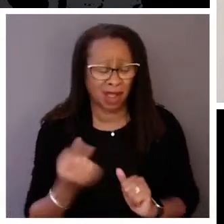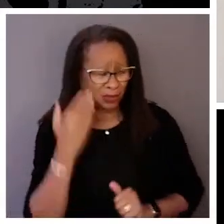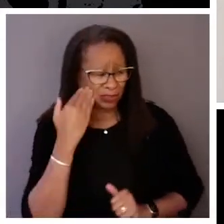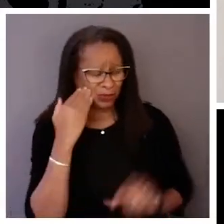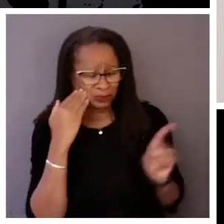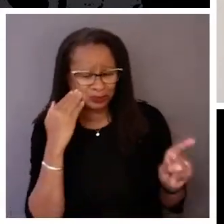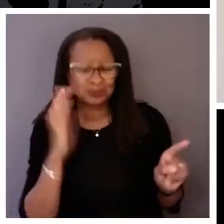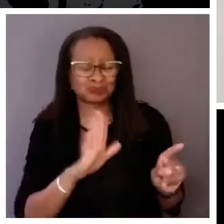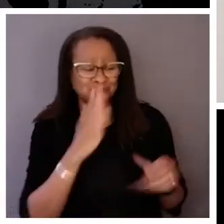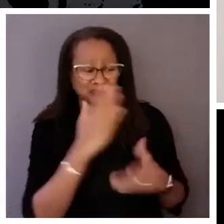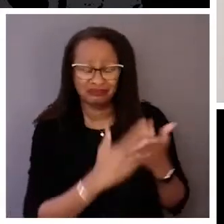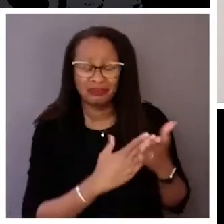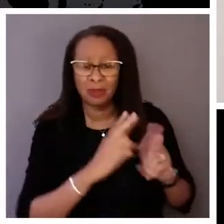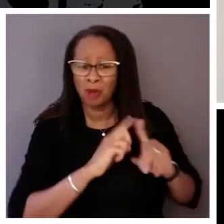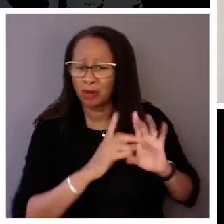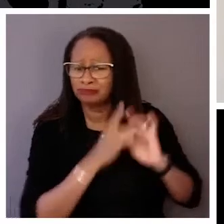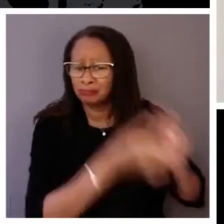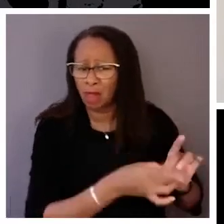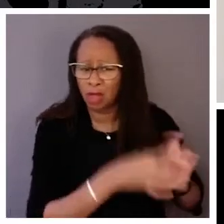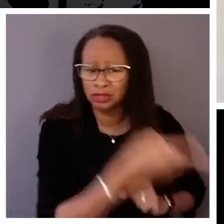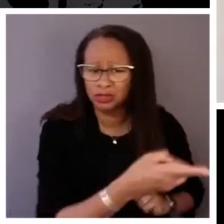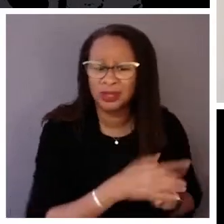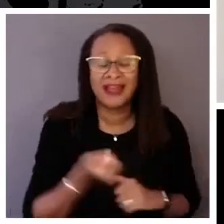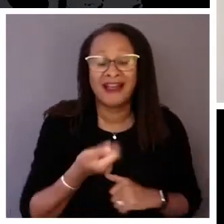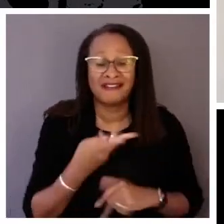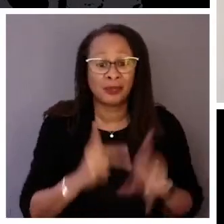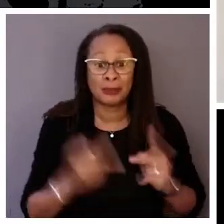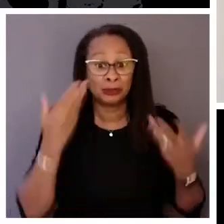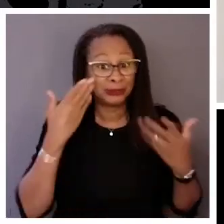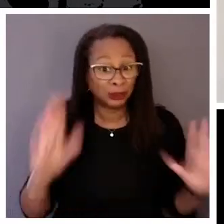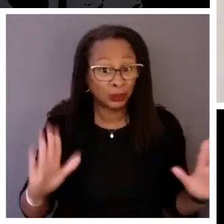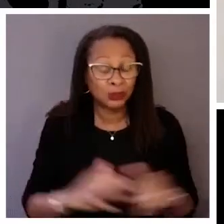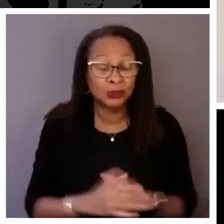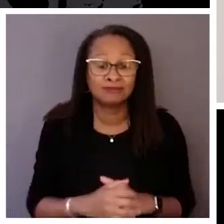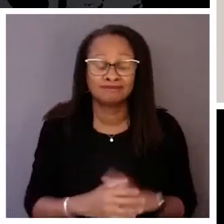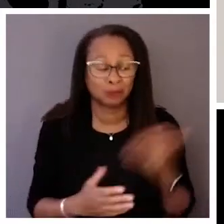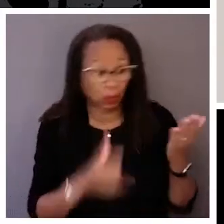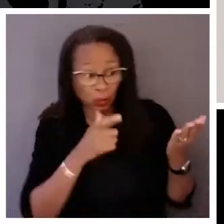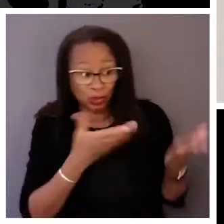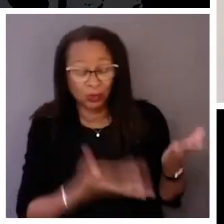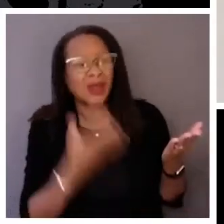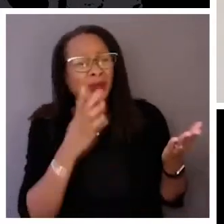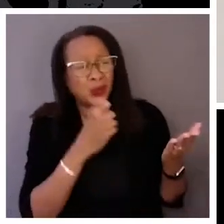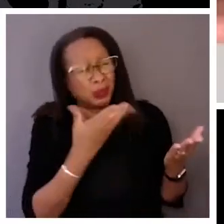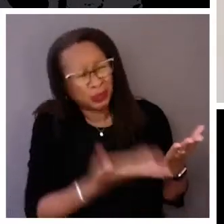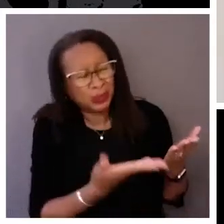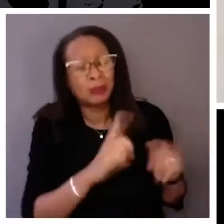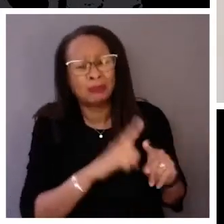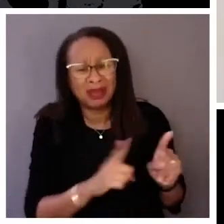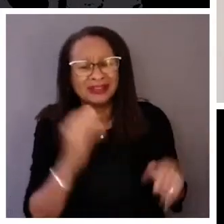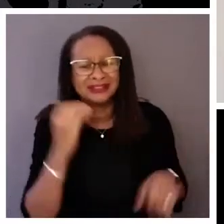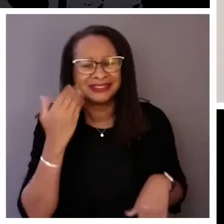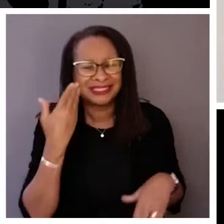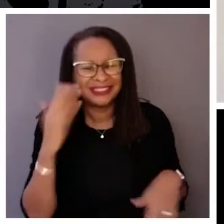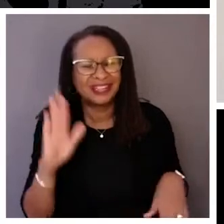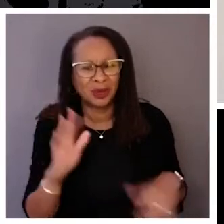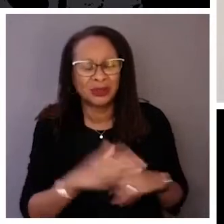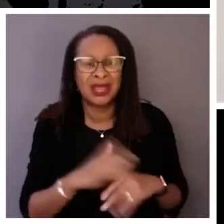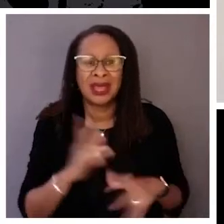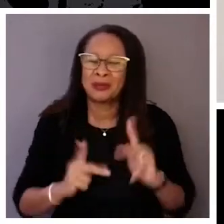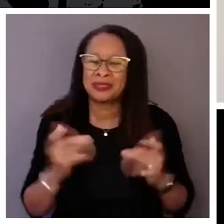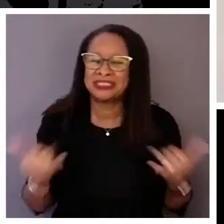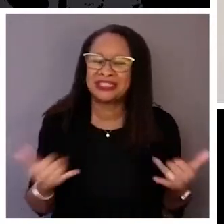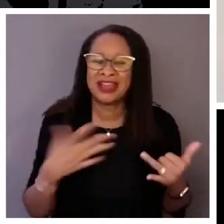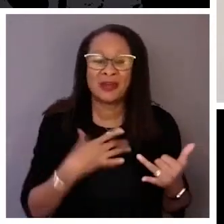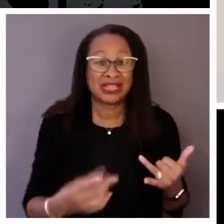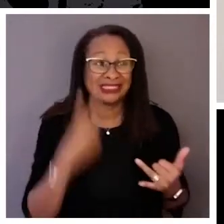always knew that this part was yours, and a few people didn't know you. I mean, knew you, but people